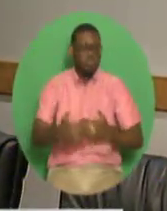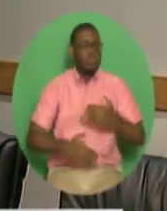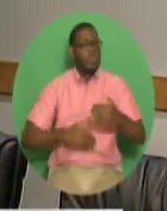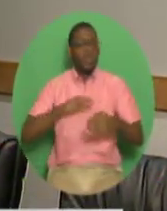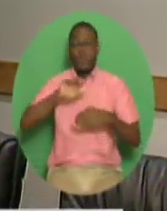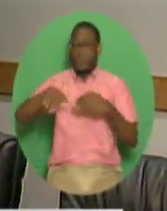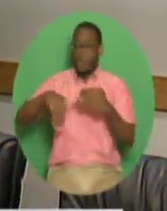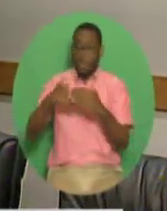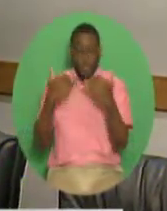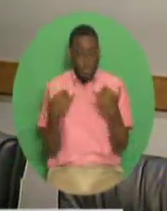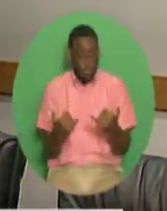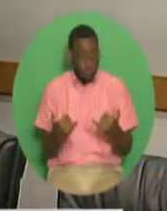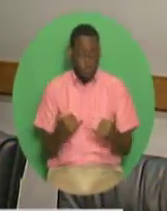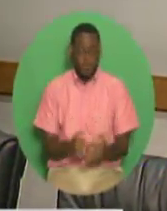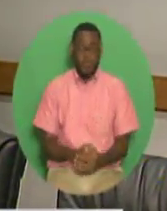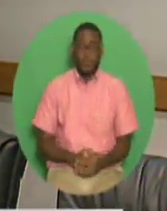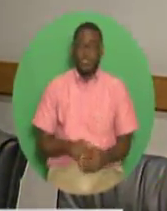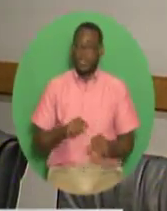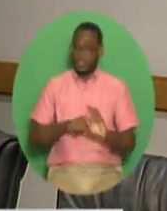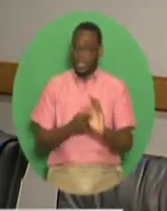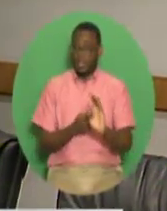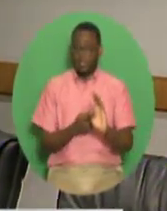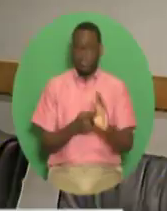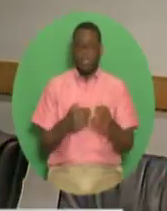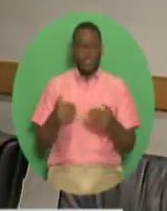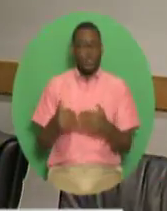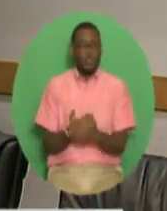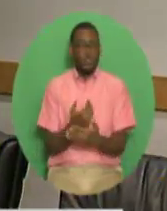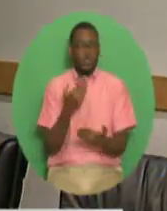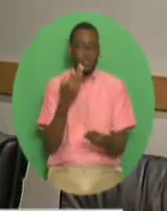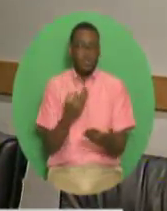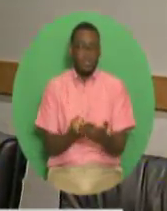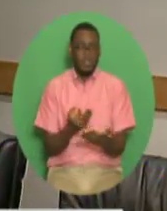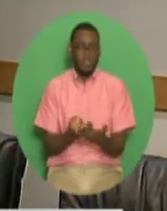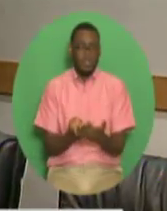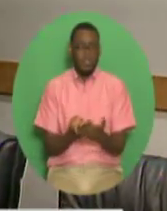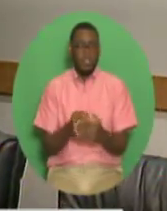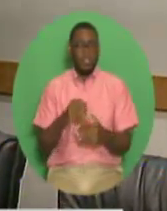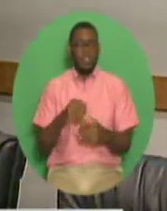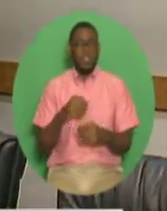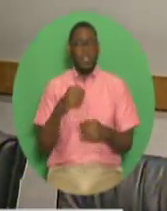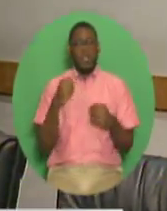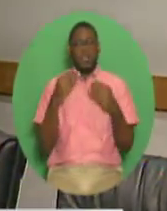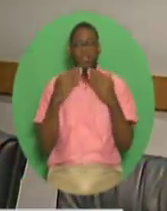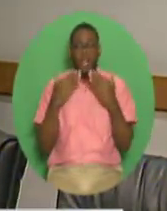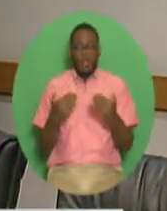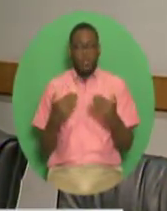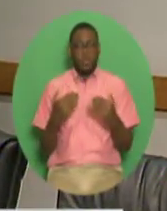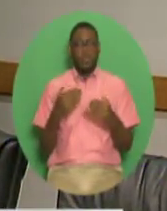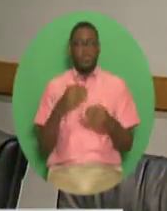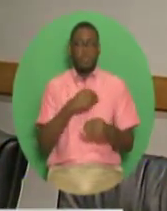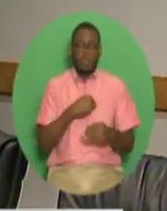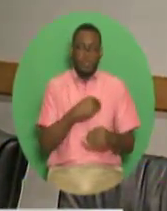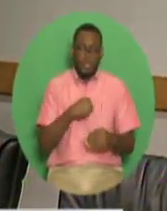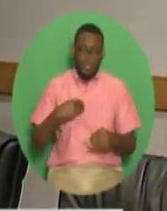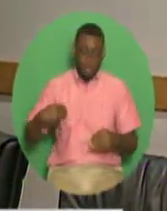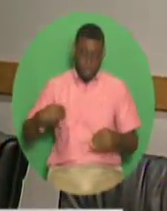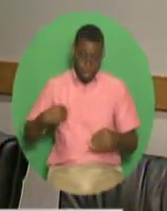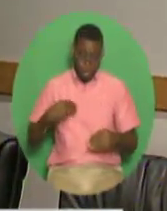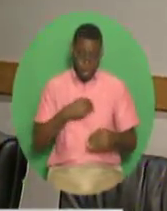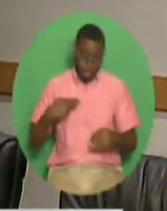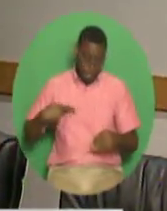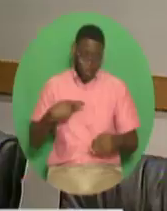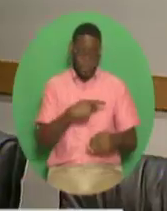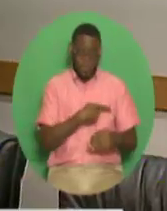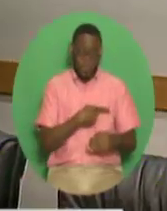As is the start of the new fiscal year, I want to thank the members of the Parliament staff, including yourself, Madam Speaker, for